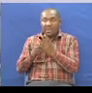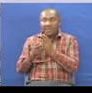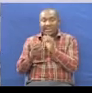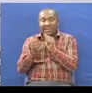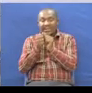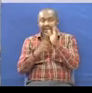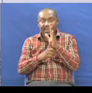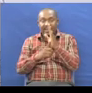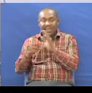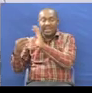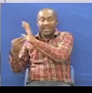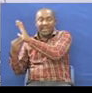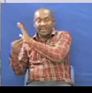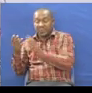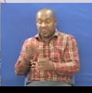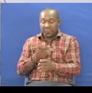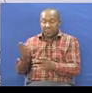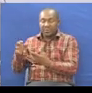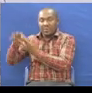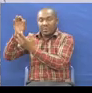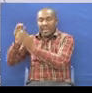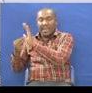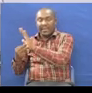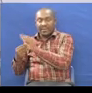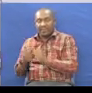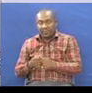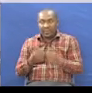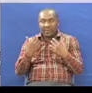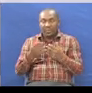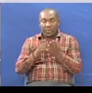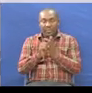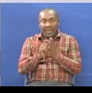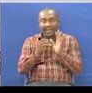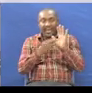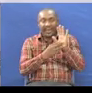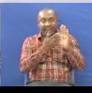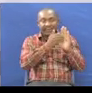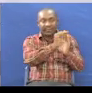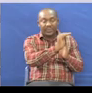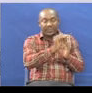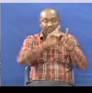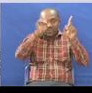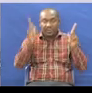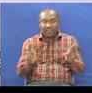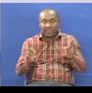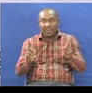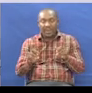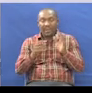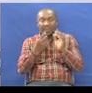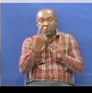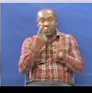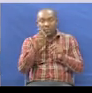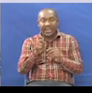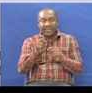equal to 0. 2x minus 1, 2x minus 1, it's common. Take it out. 2x minus 1.